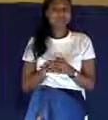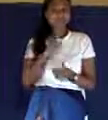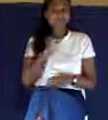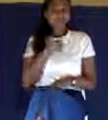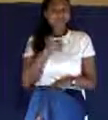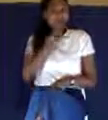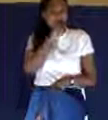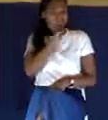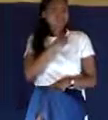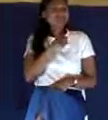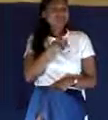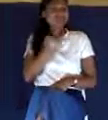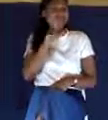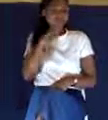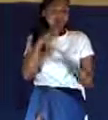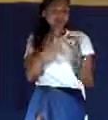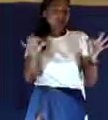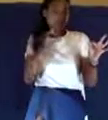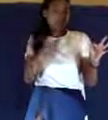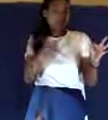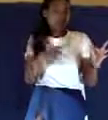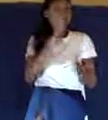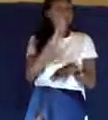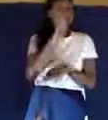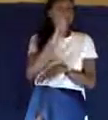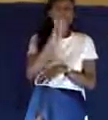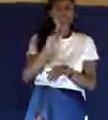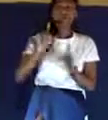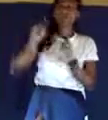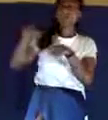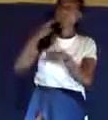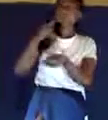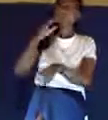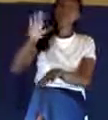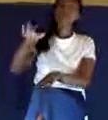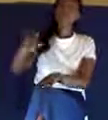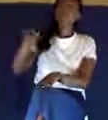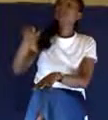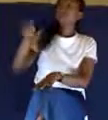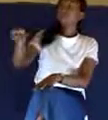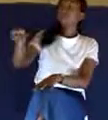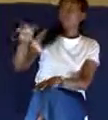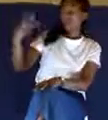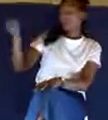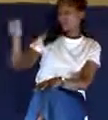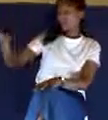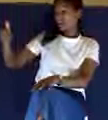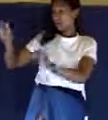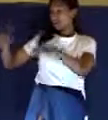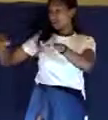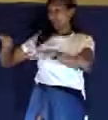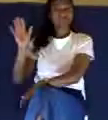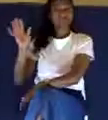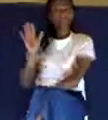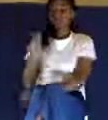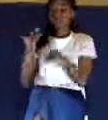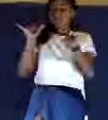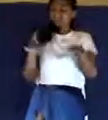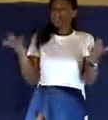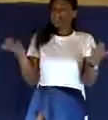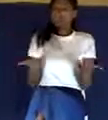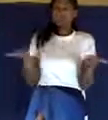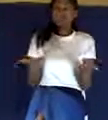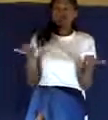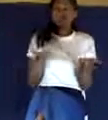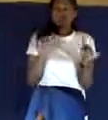says, it'll say this later on. He goes to her and he says, "Look, don't reap in any other fields. You just stay in this field. Don't go anywhere